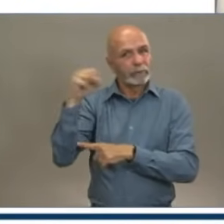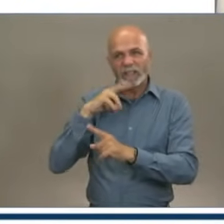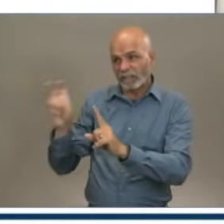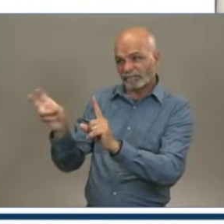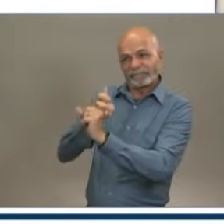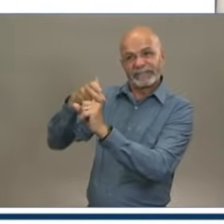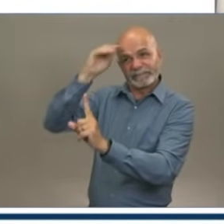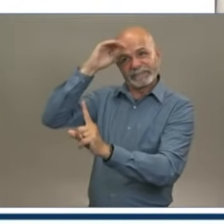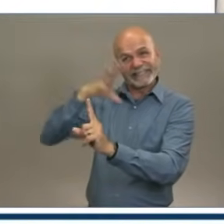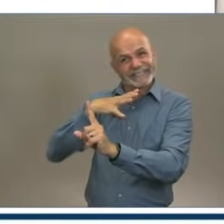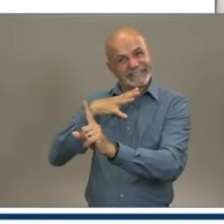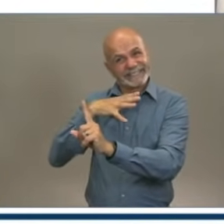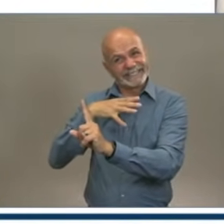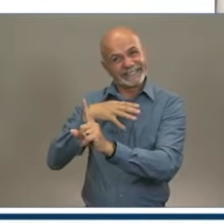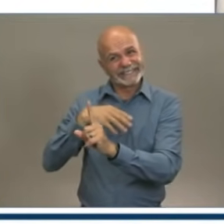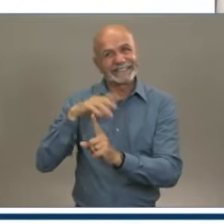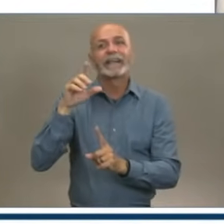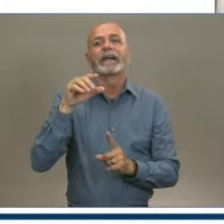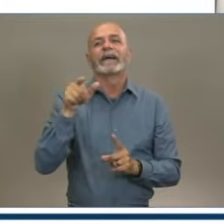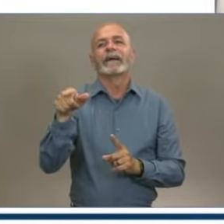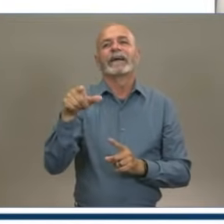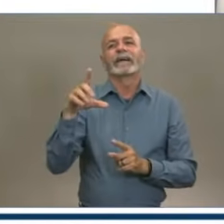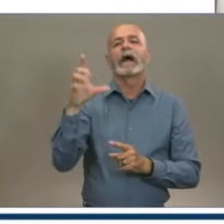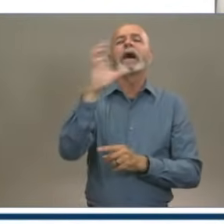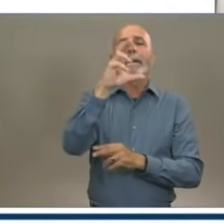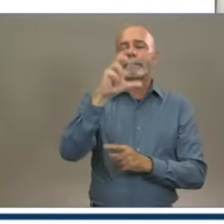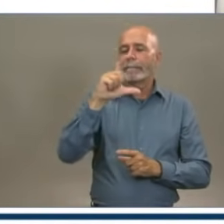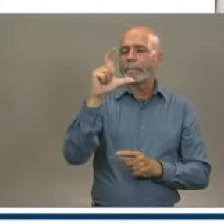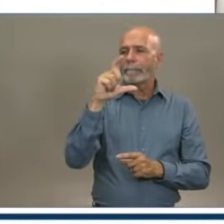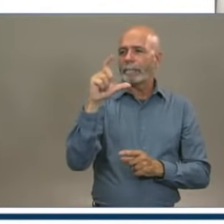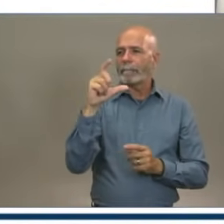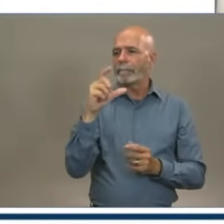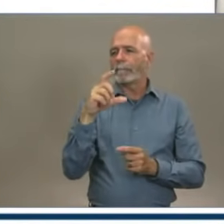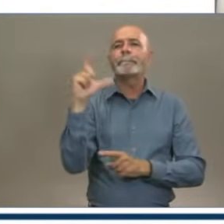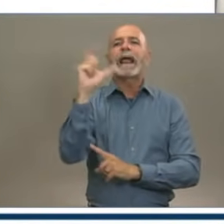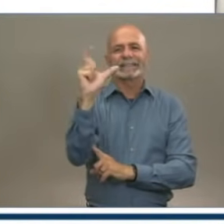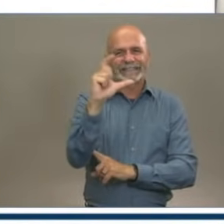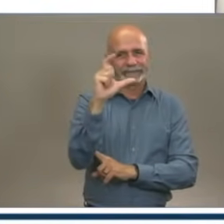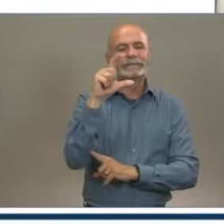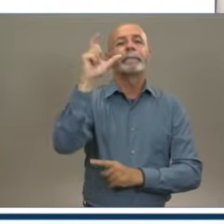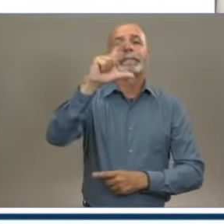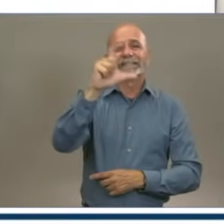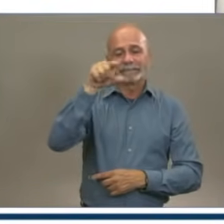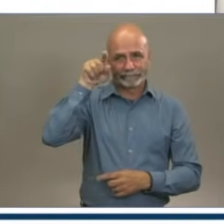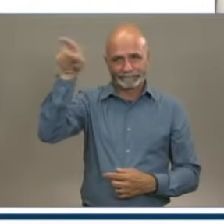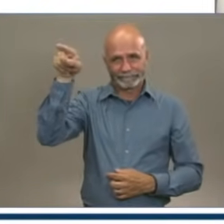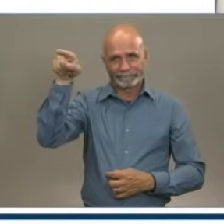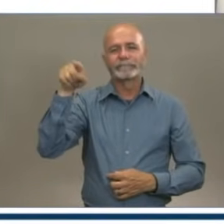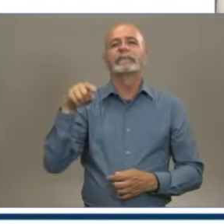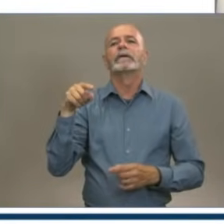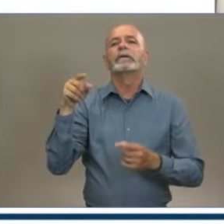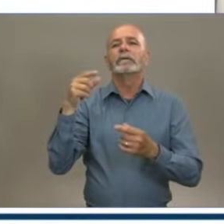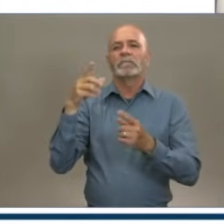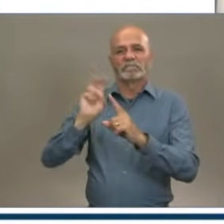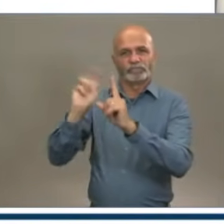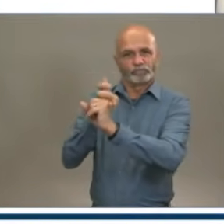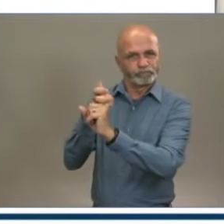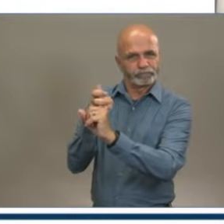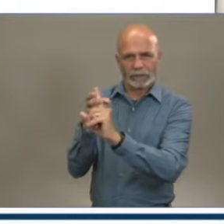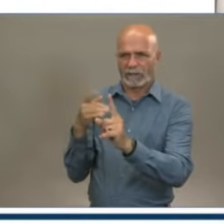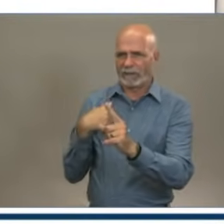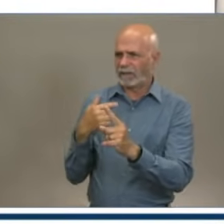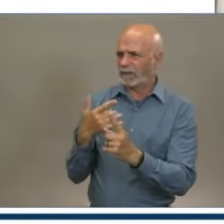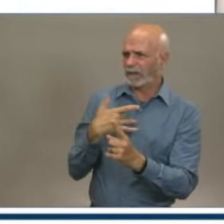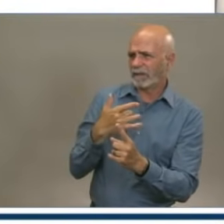that many people in the Muslim community, including those in the Syrian immigrant community, understood that they considered themselves to be